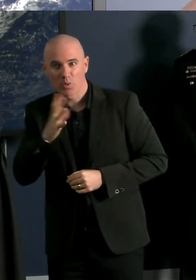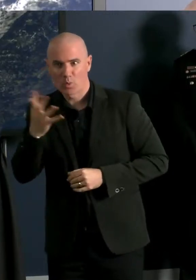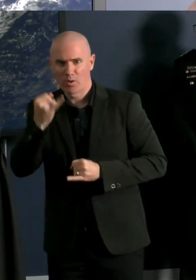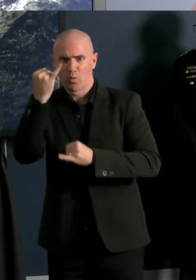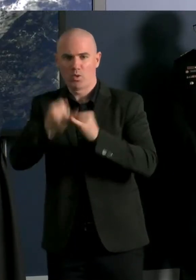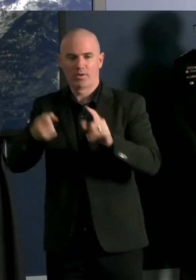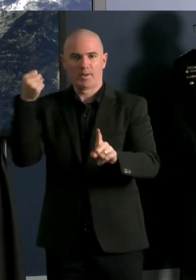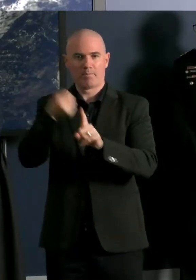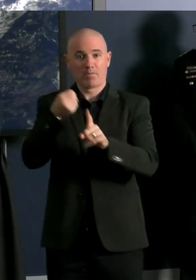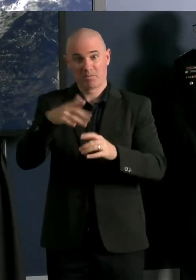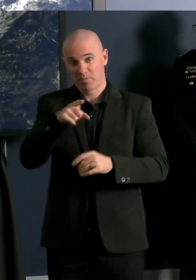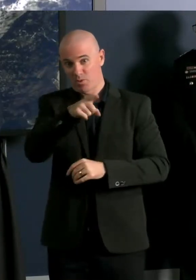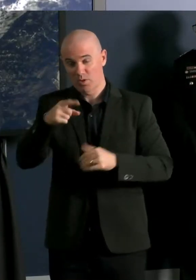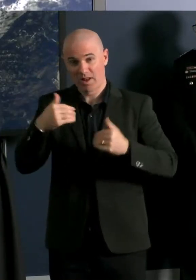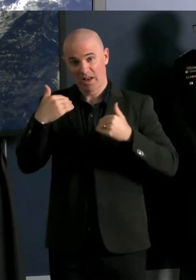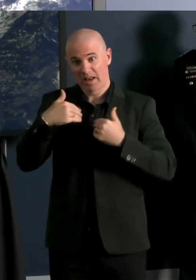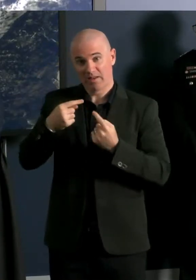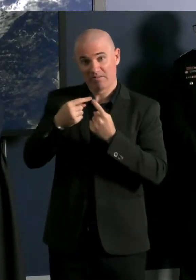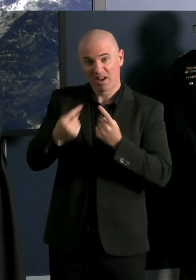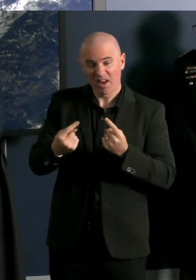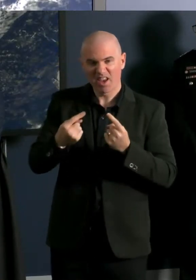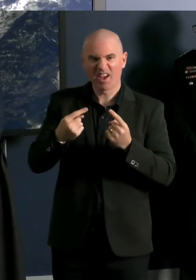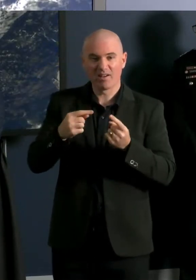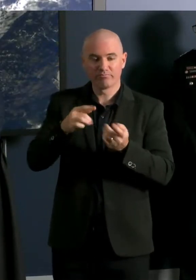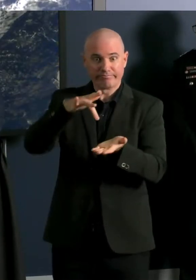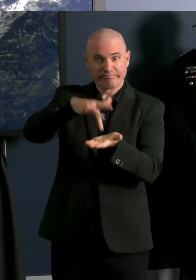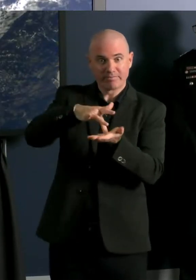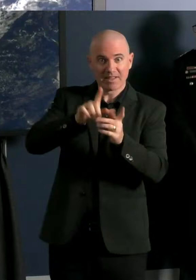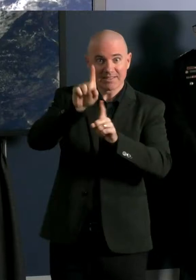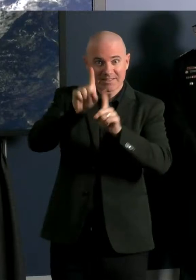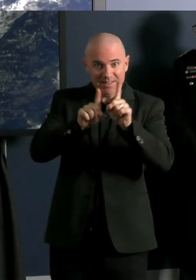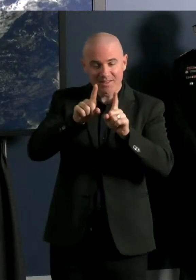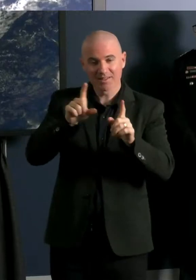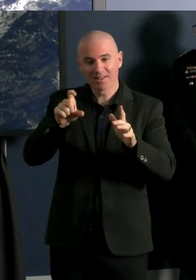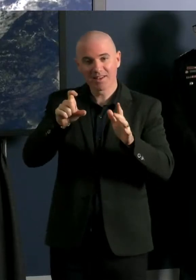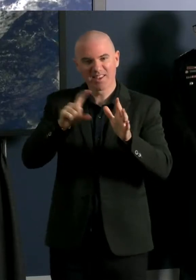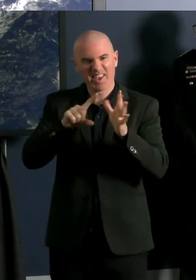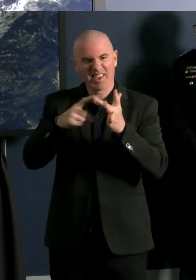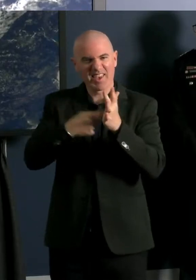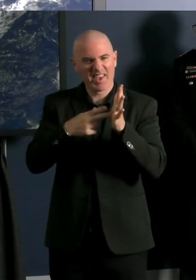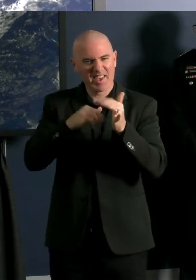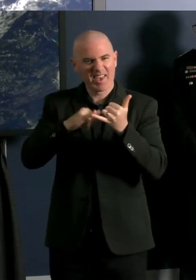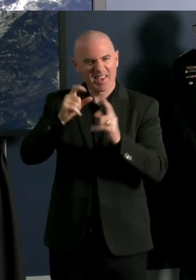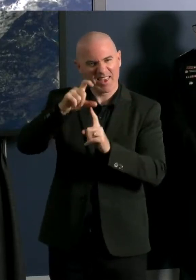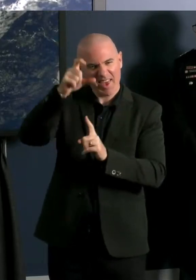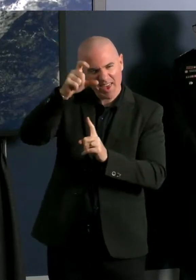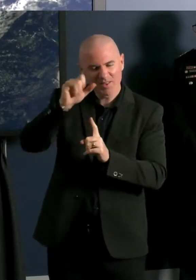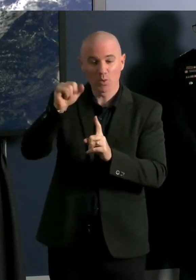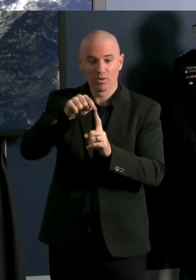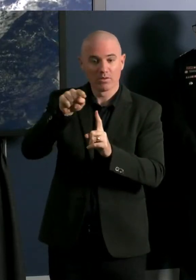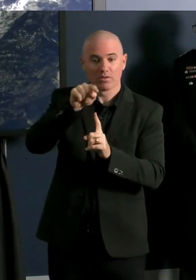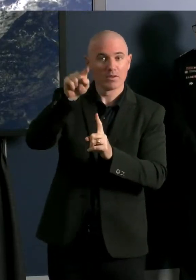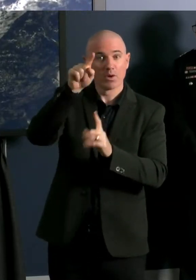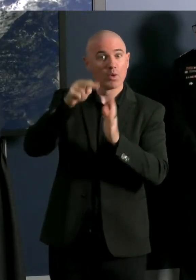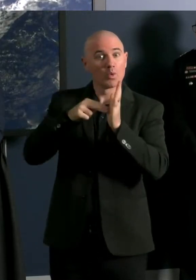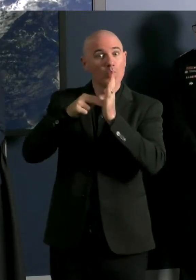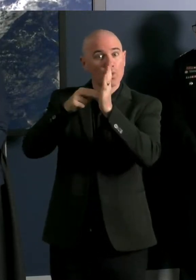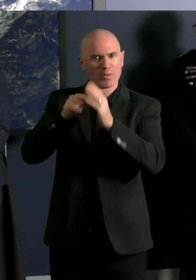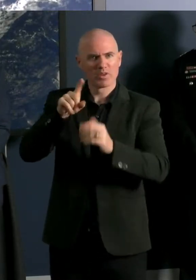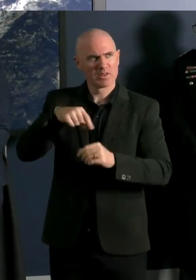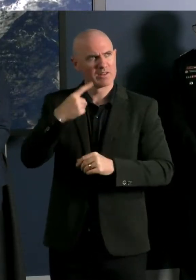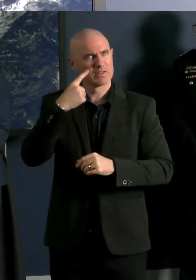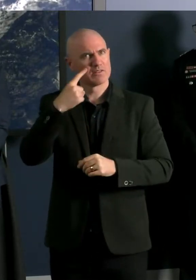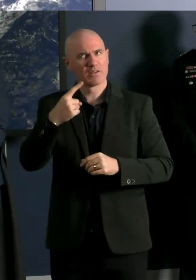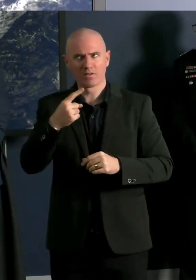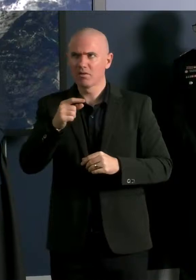residents in built-up areas around CBDs, in particular in Cairns and further north, could expect power to